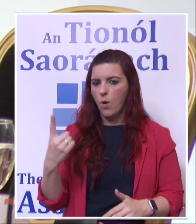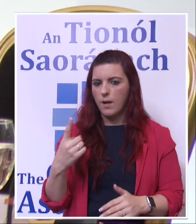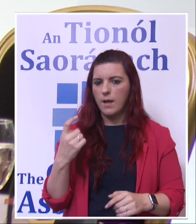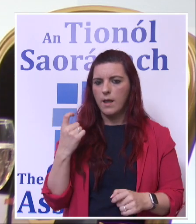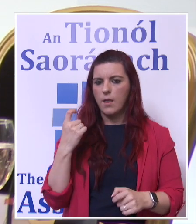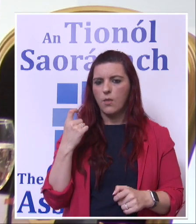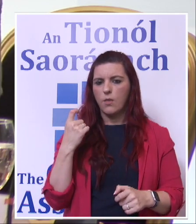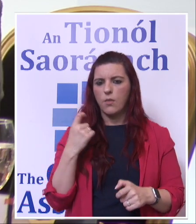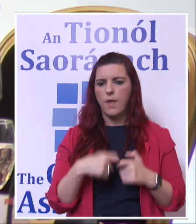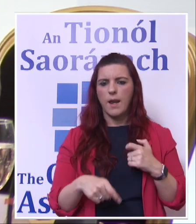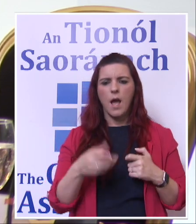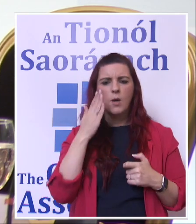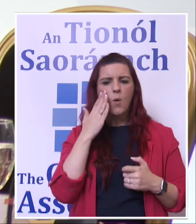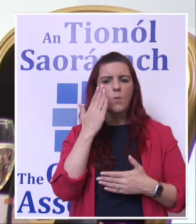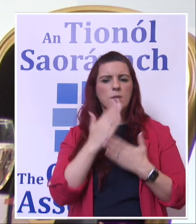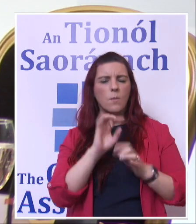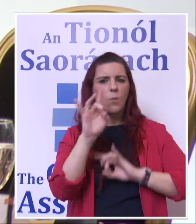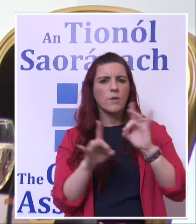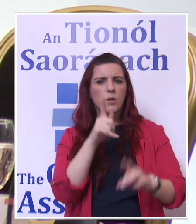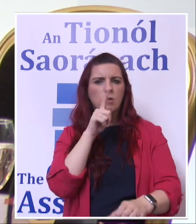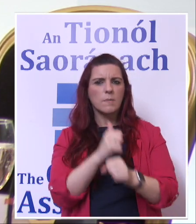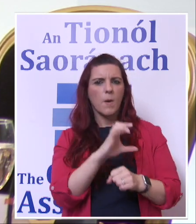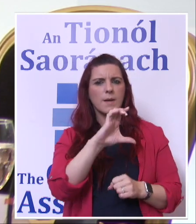Then there were some questions about citizens.